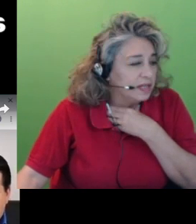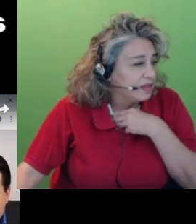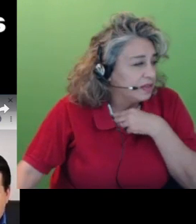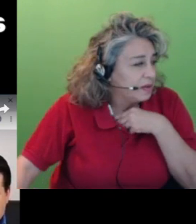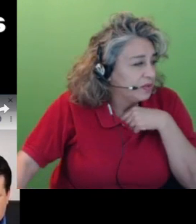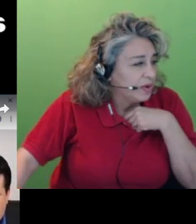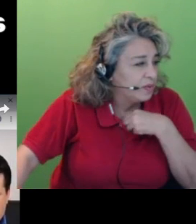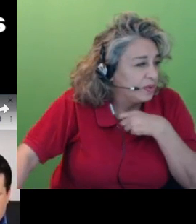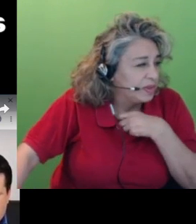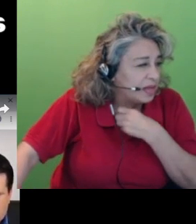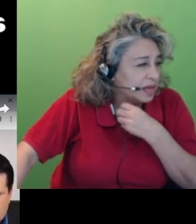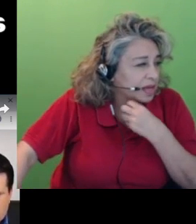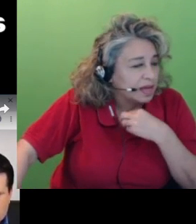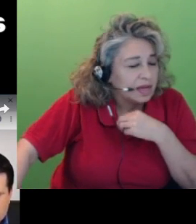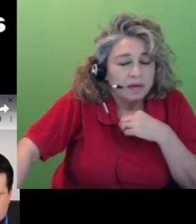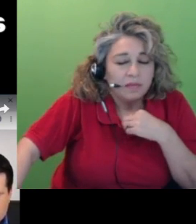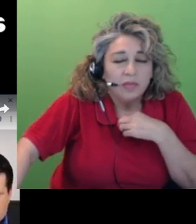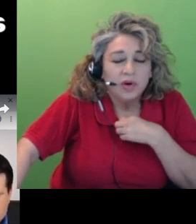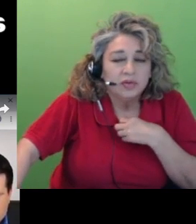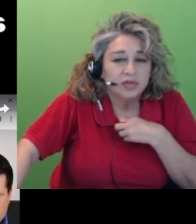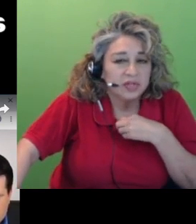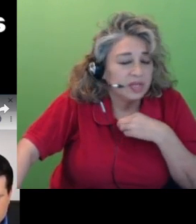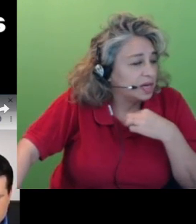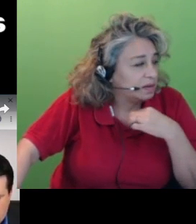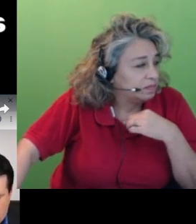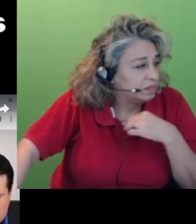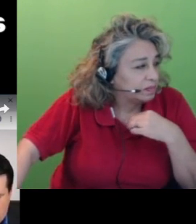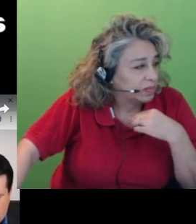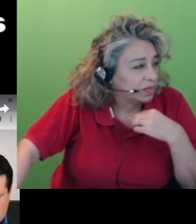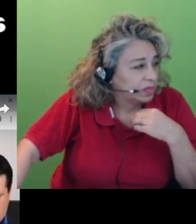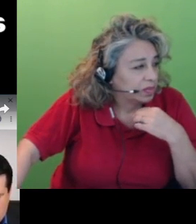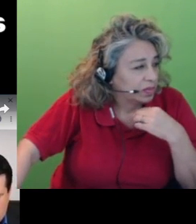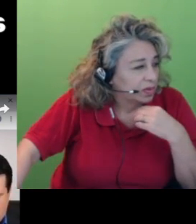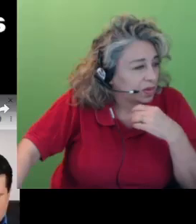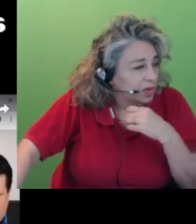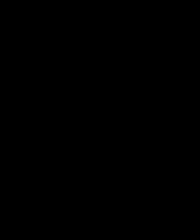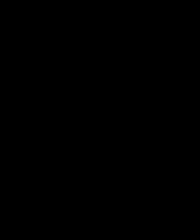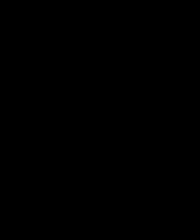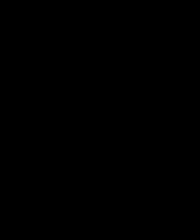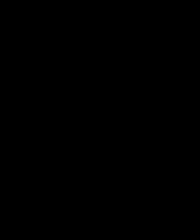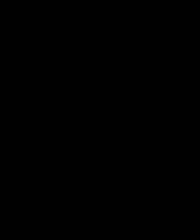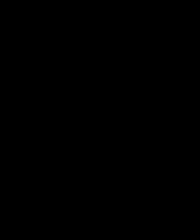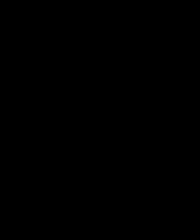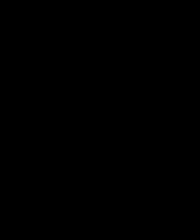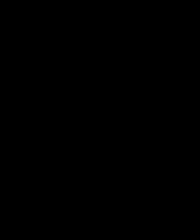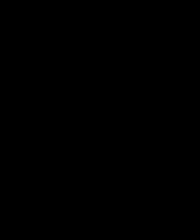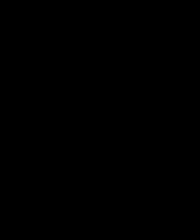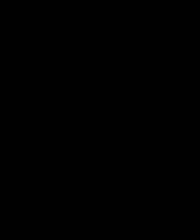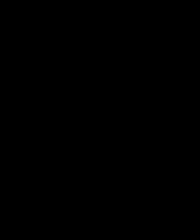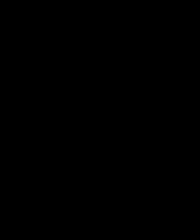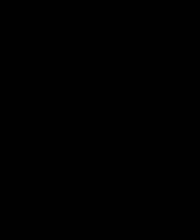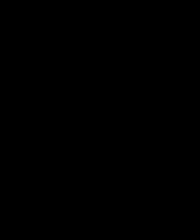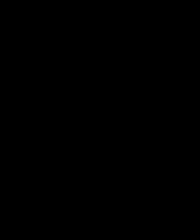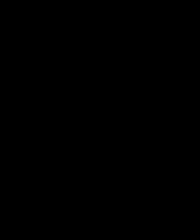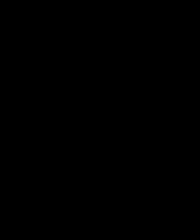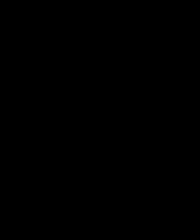that's a number three with the most um he's only been in um uh